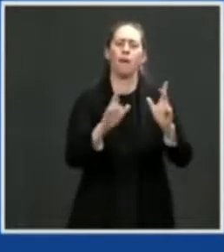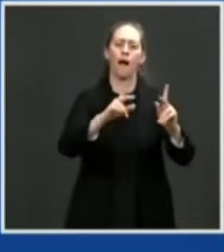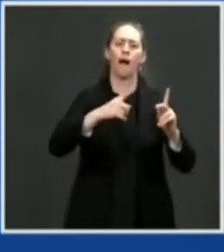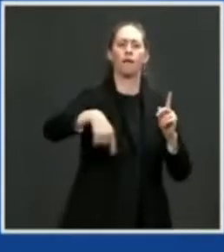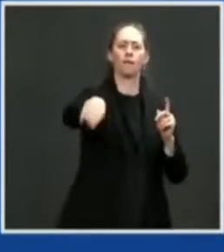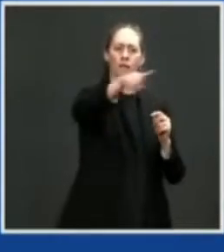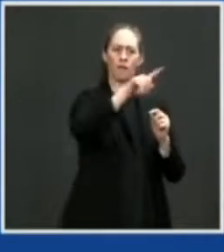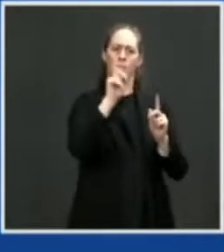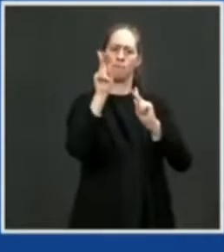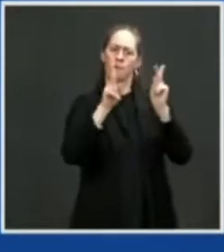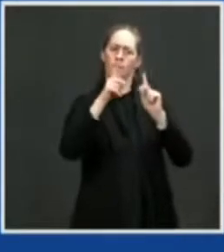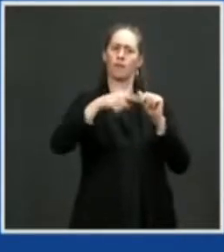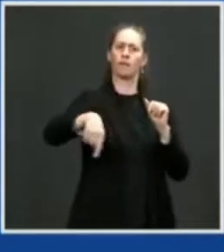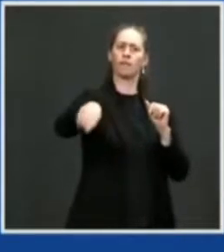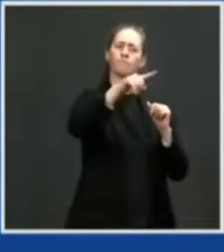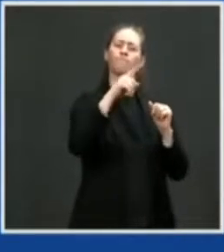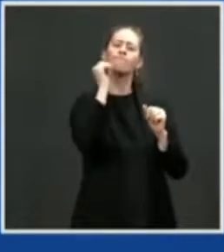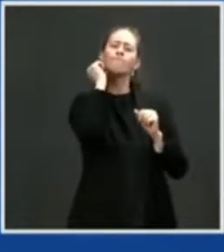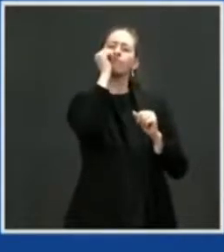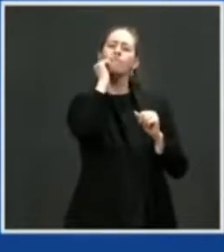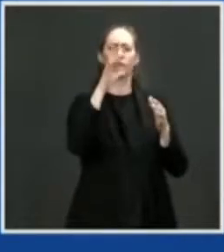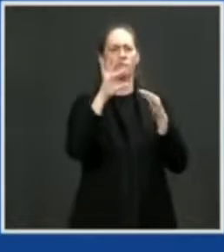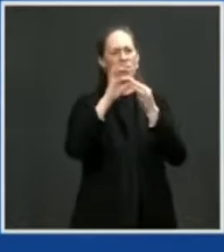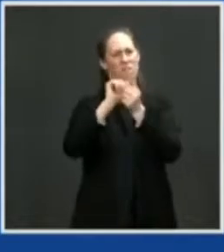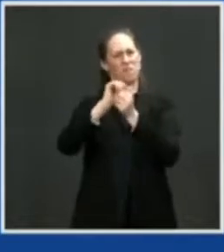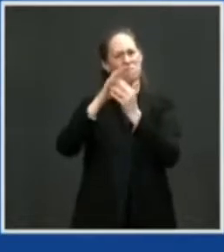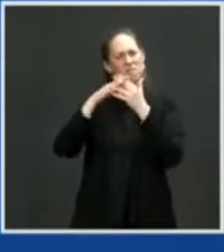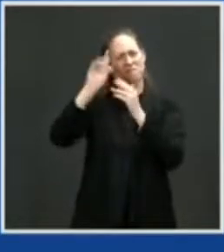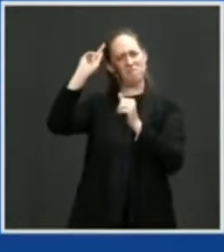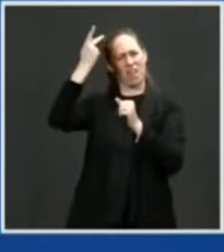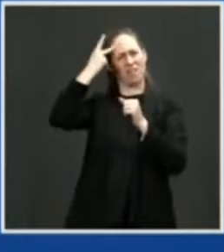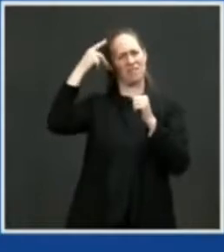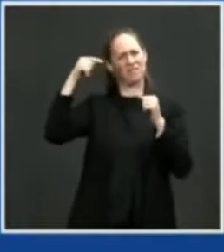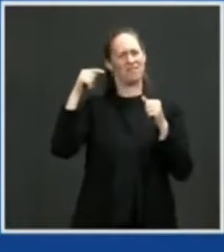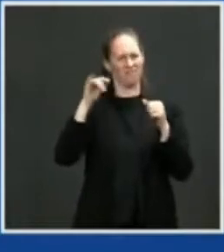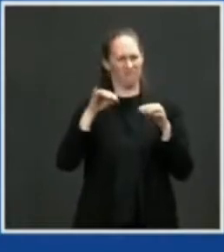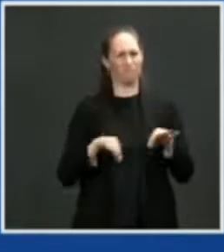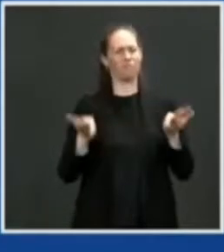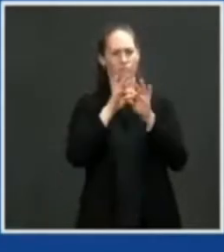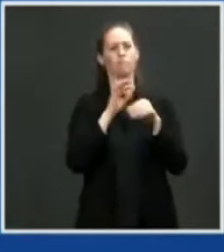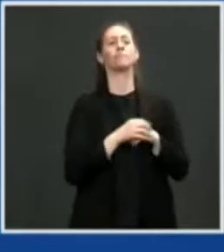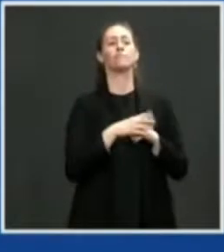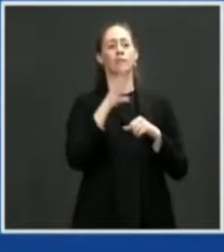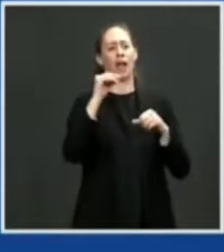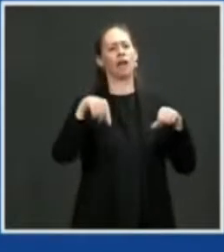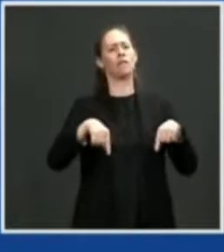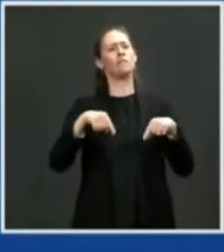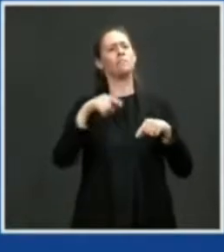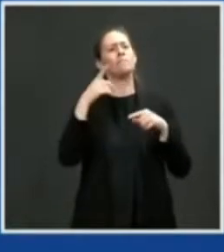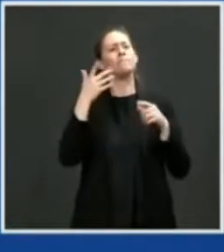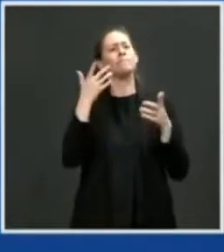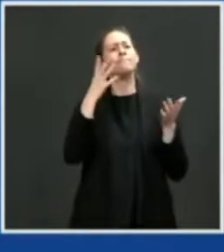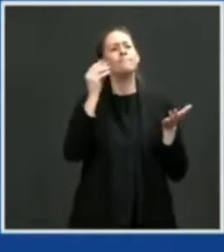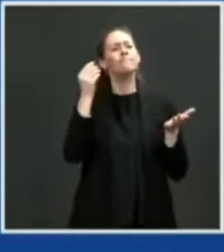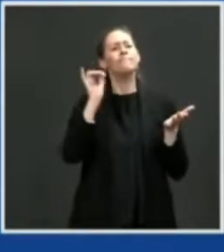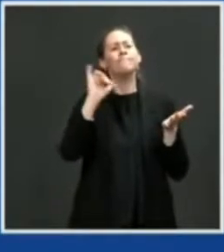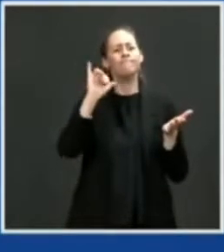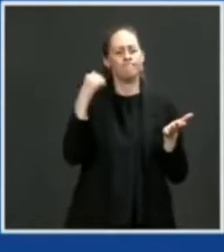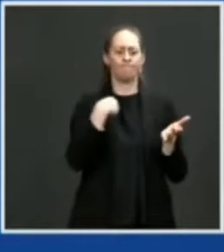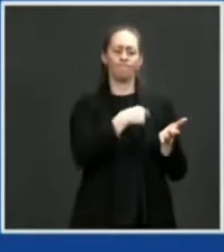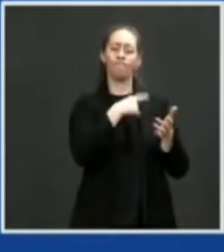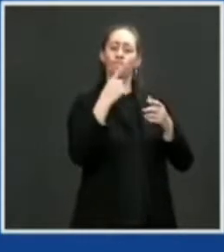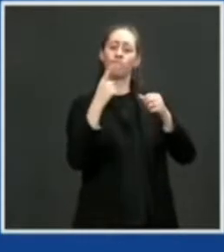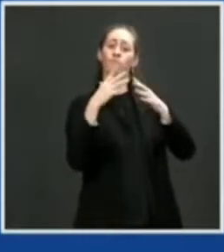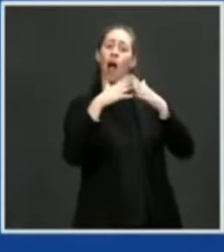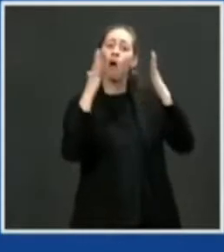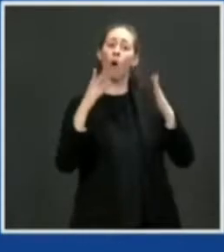how dignified I am. 2, to rebuild the backbone of this country. The The backbone. middle class. Oh, that middle class. Hardworking